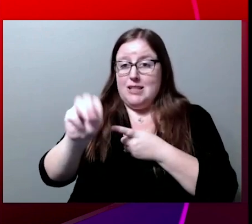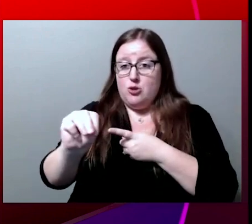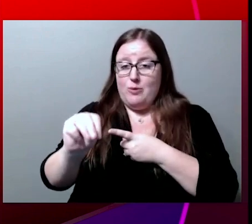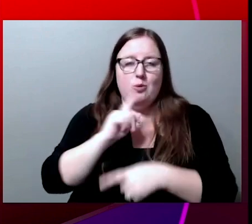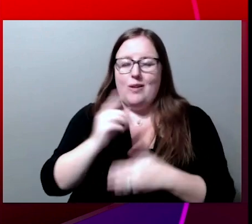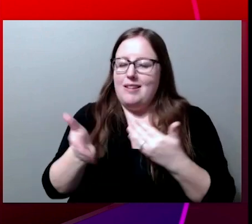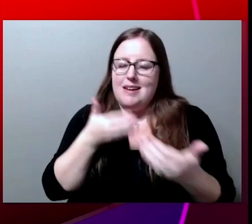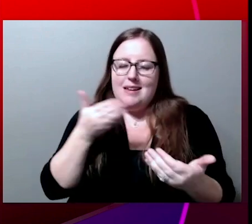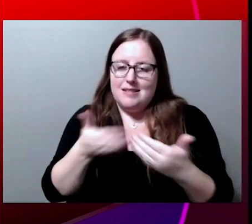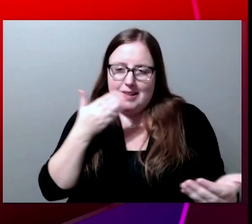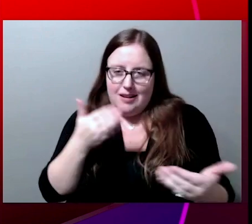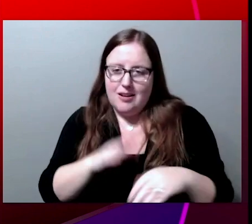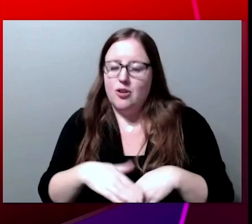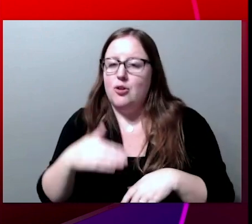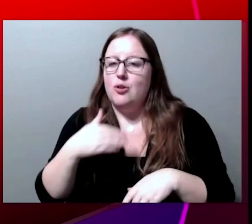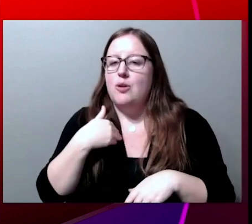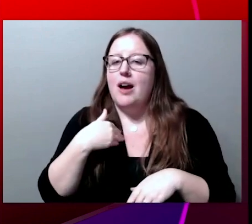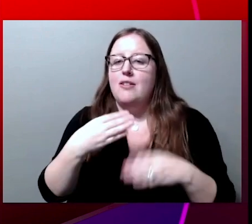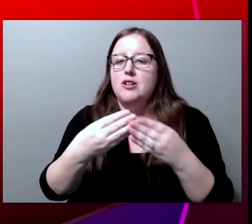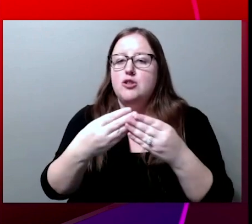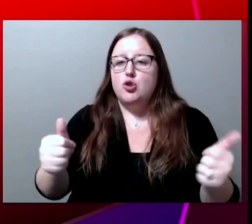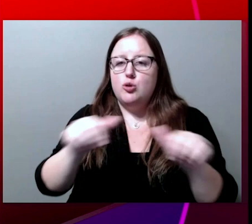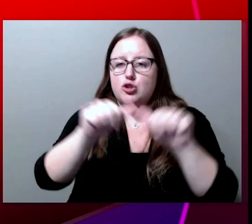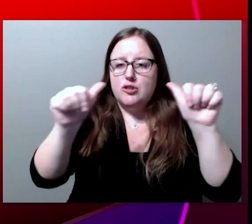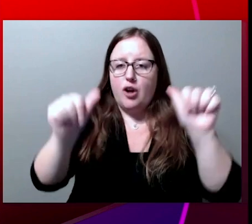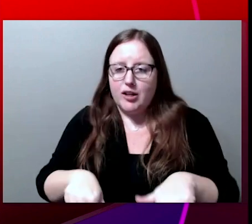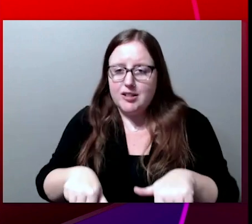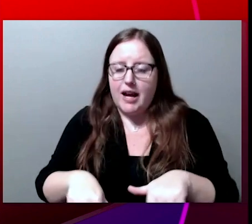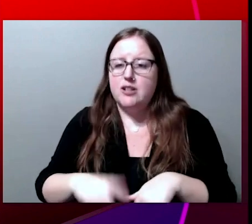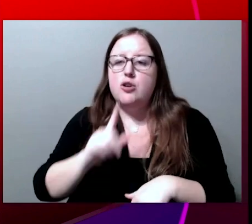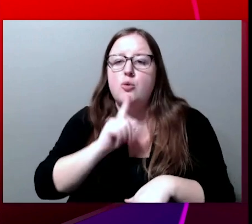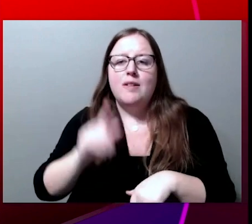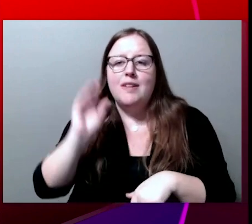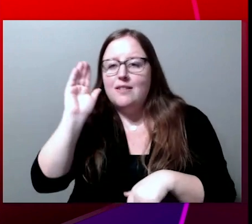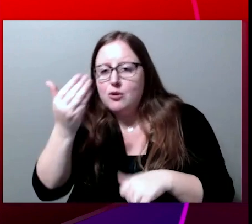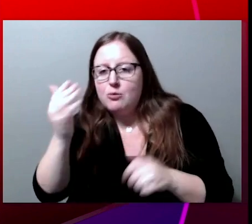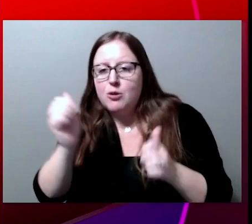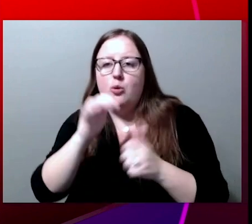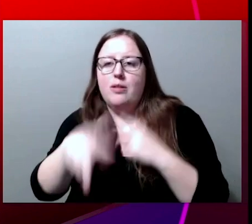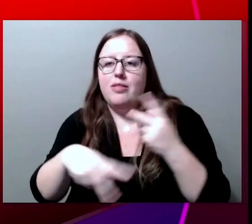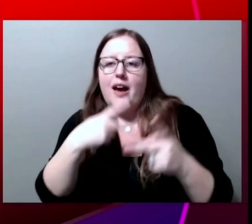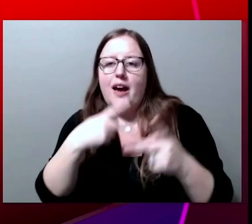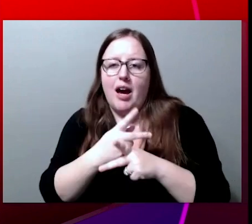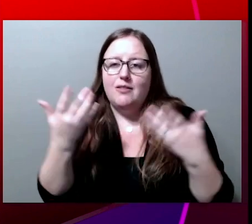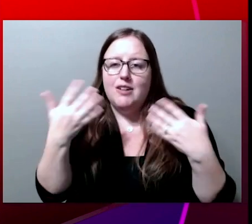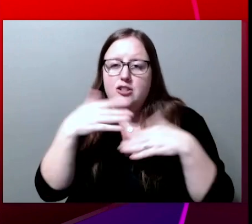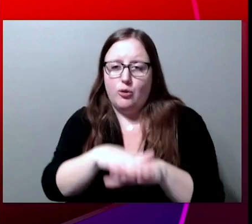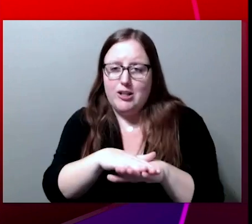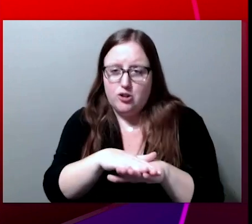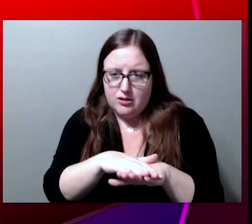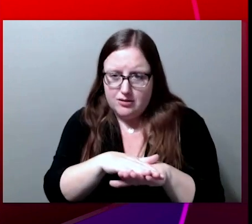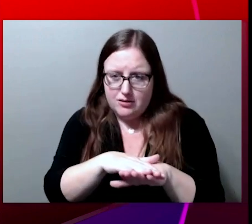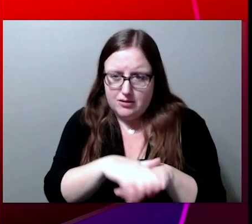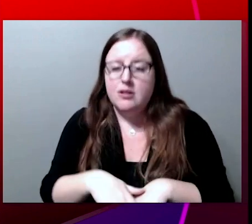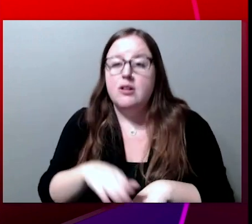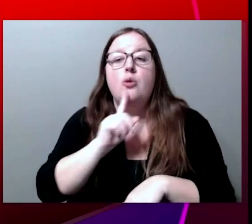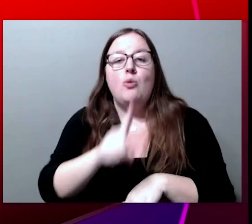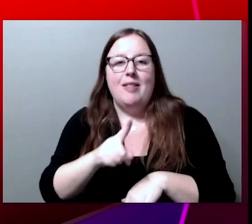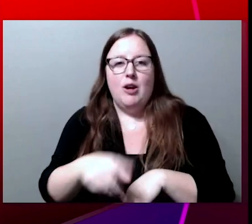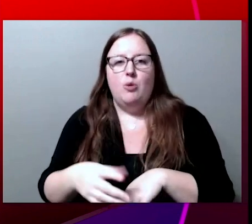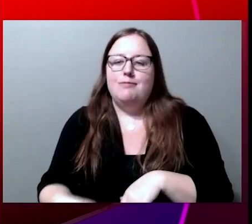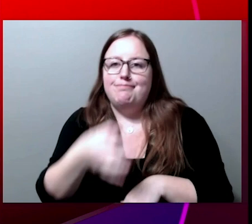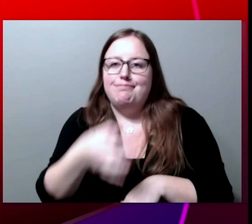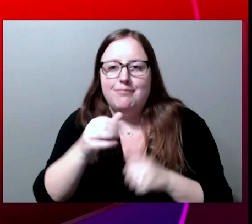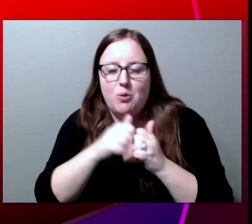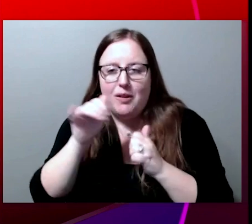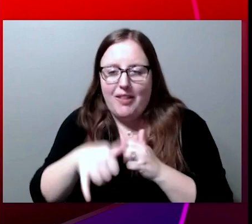easy. Right. We have our solution architects who are extremely familiar with those type of integrations, and we are really good at that. And we